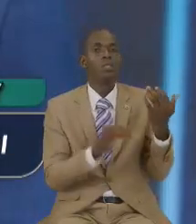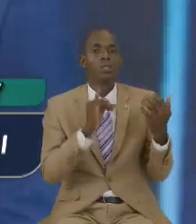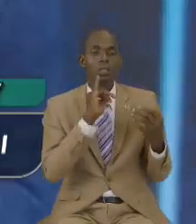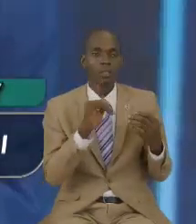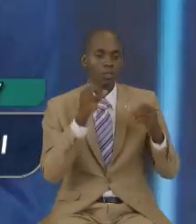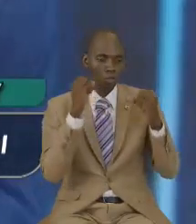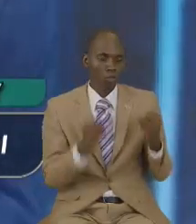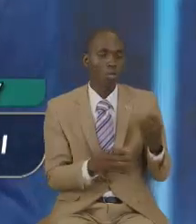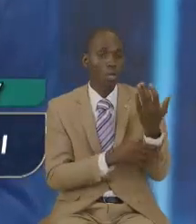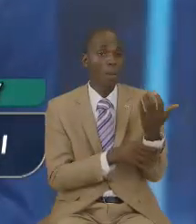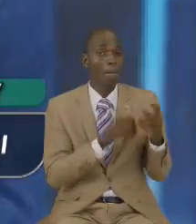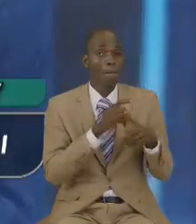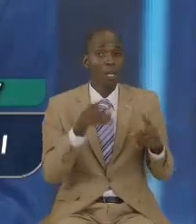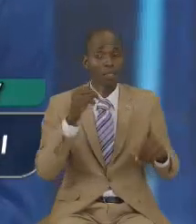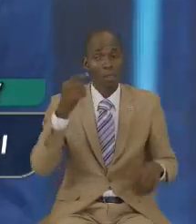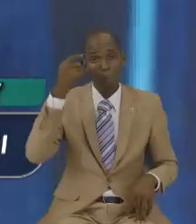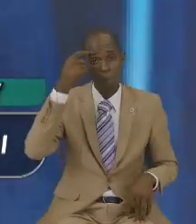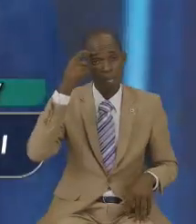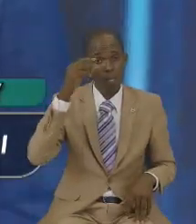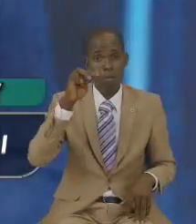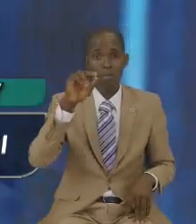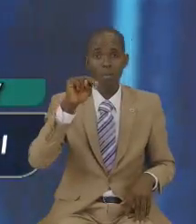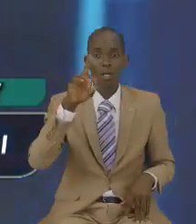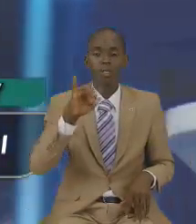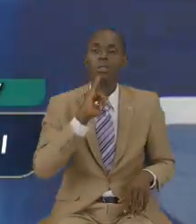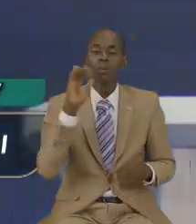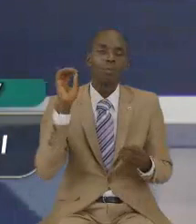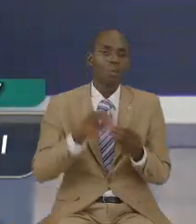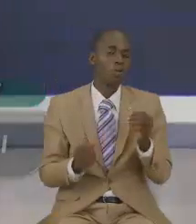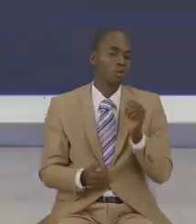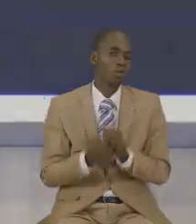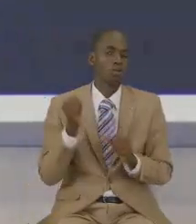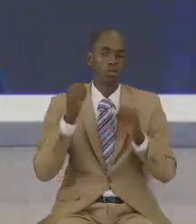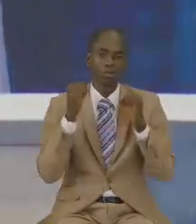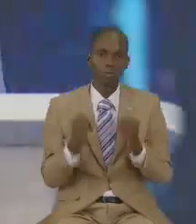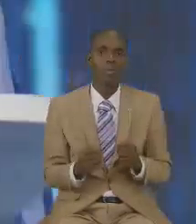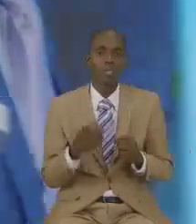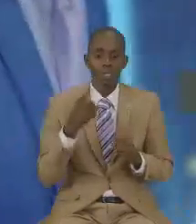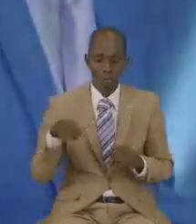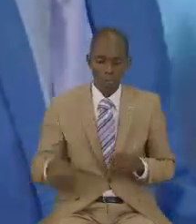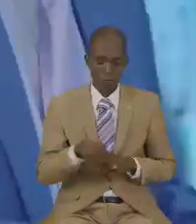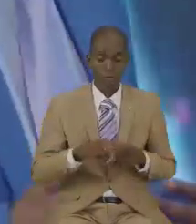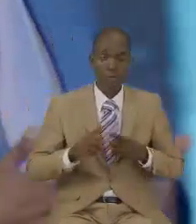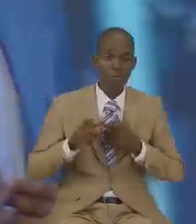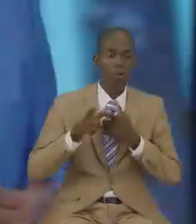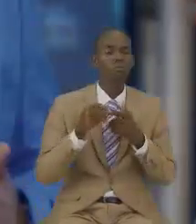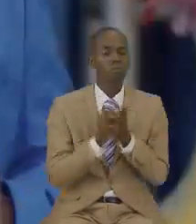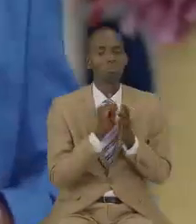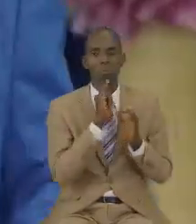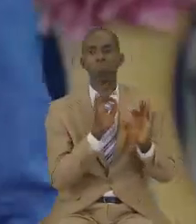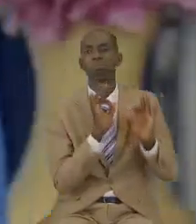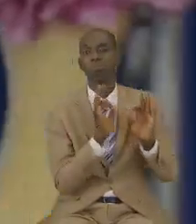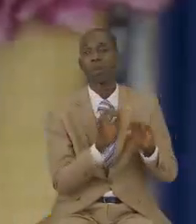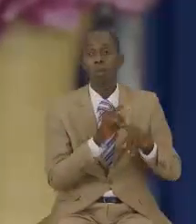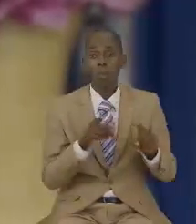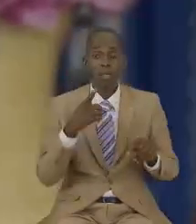very good, but the mind is stronger. The feet to run, that's great, but the mind is